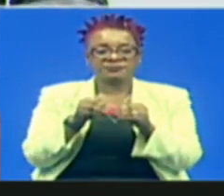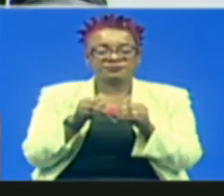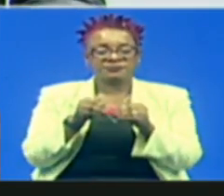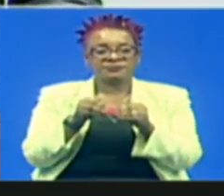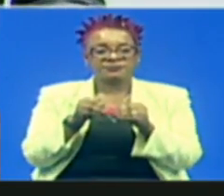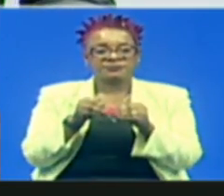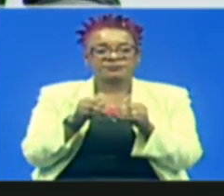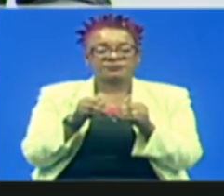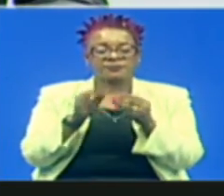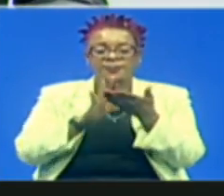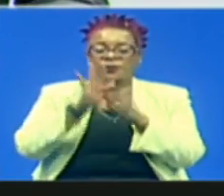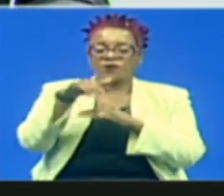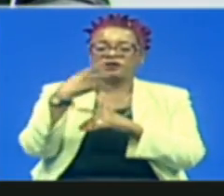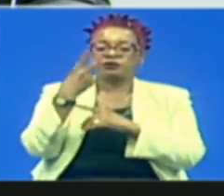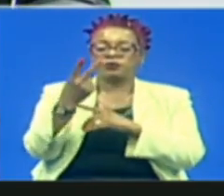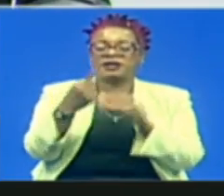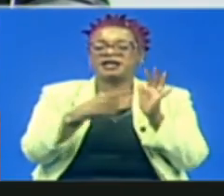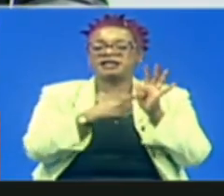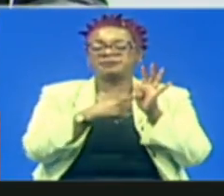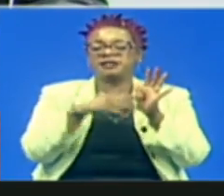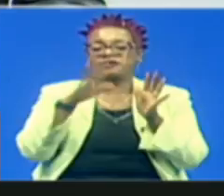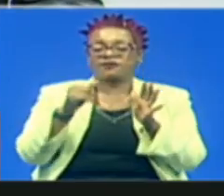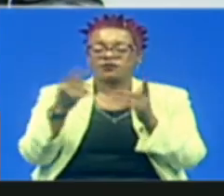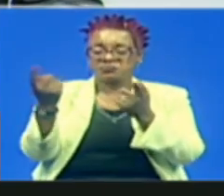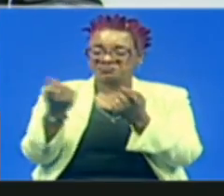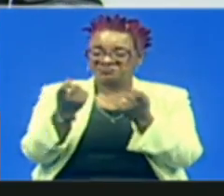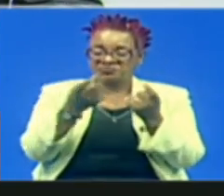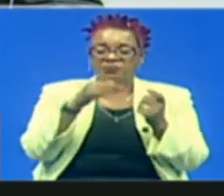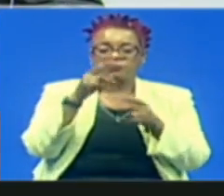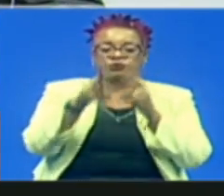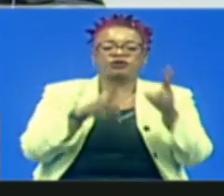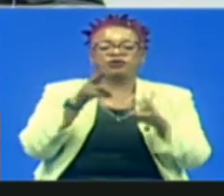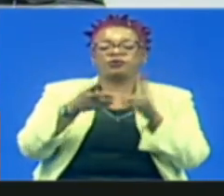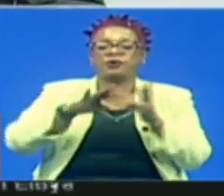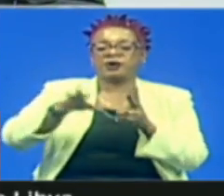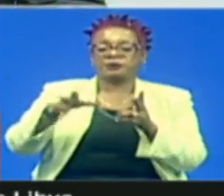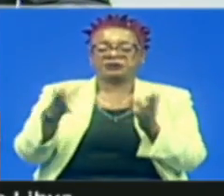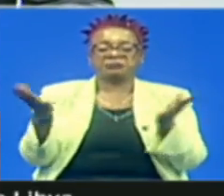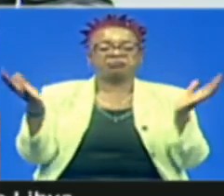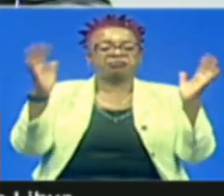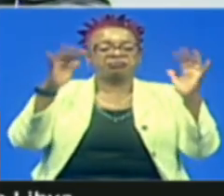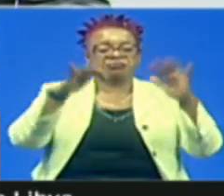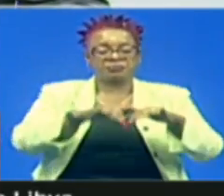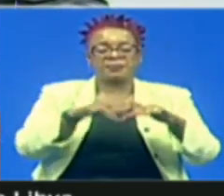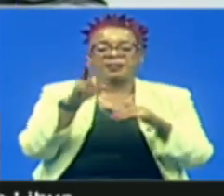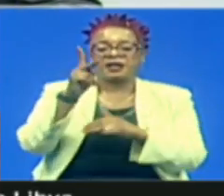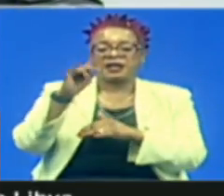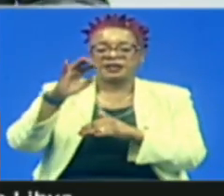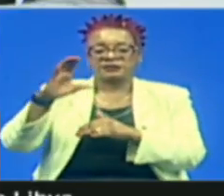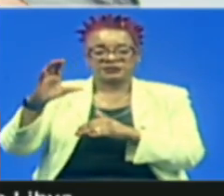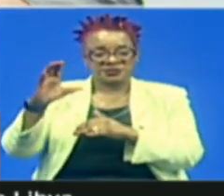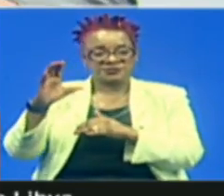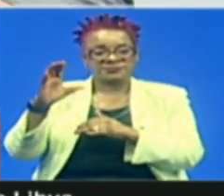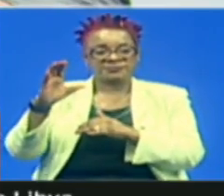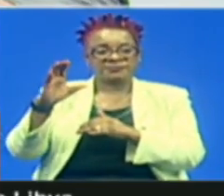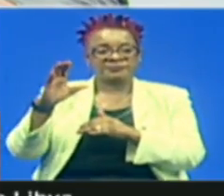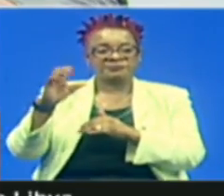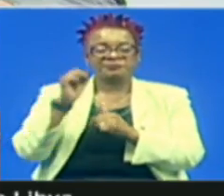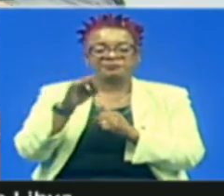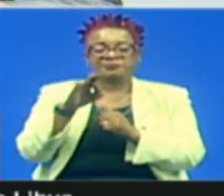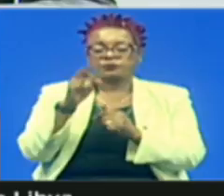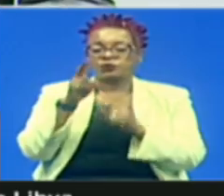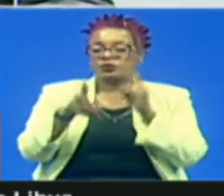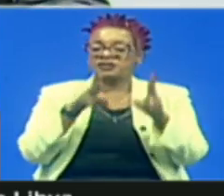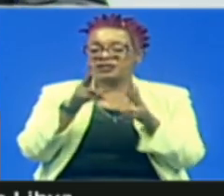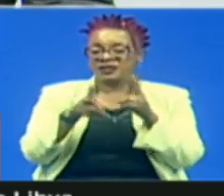Now, over 200 exhibitors drawn from 22 countries have converged at the Kenyatta International Convention Center, that's KICC, for the